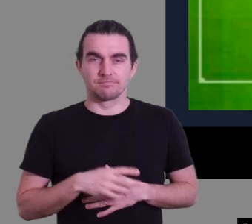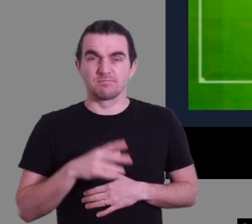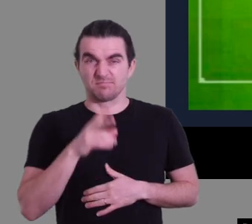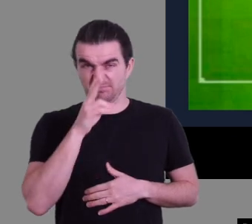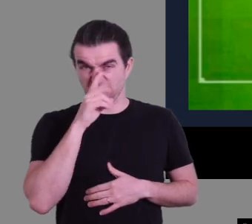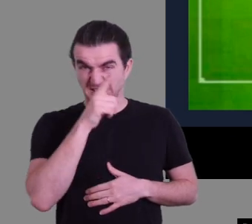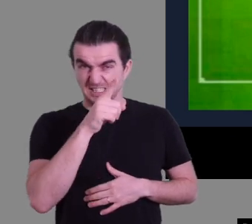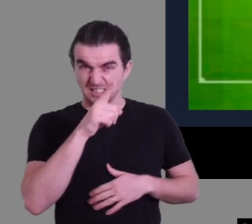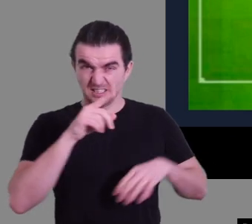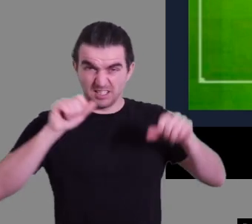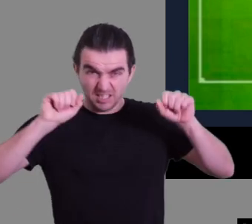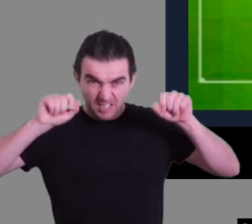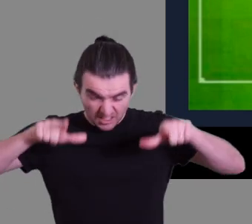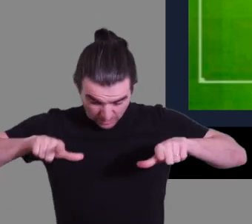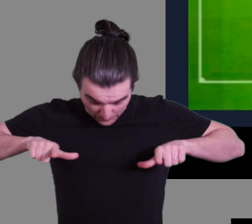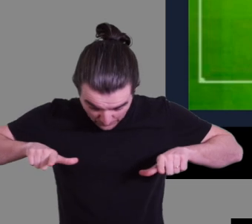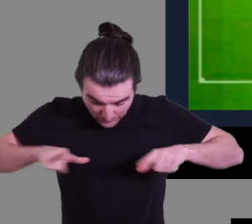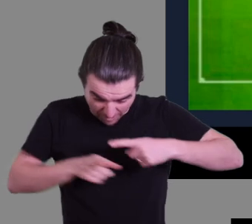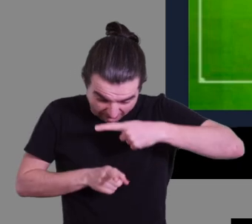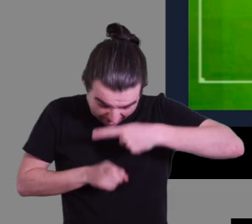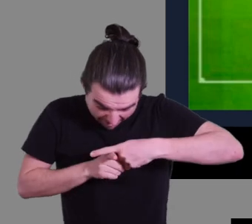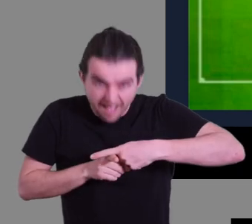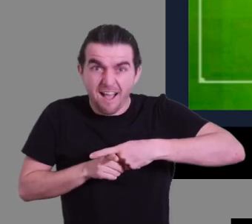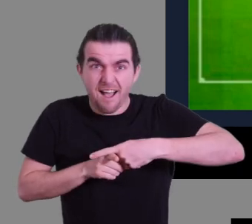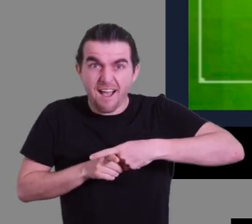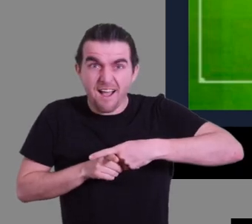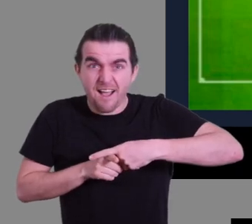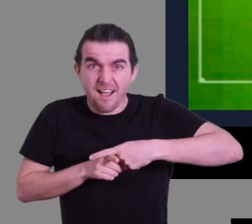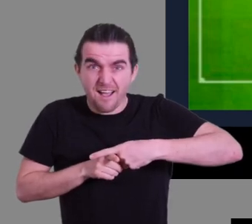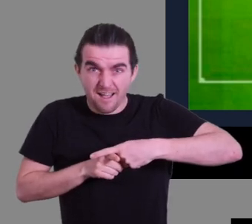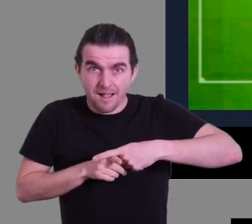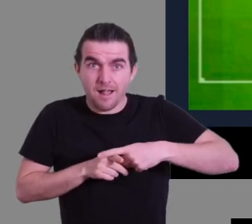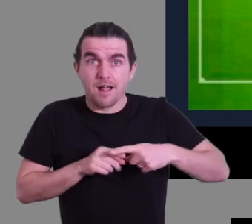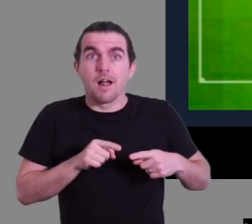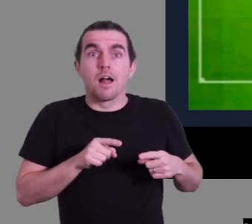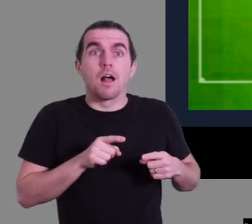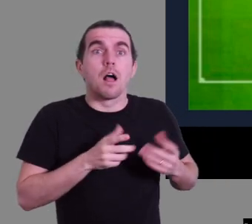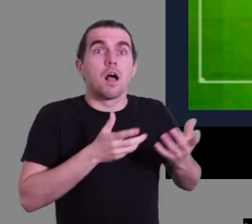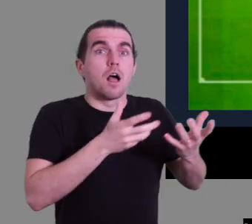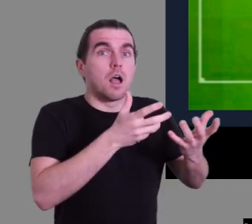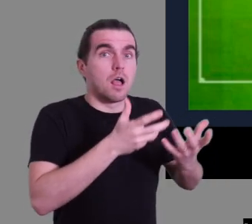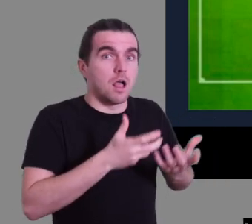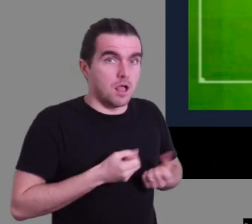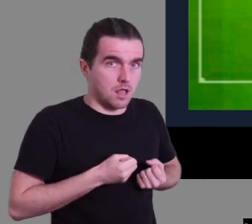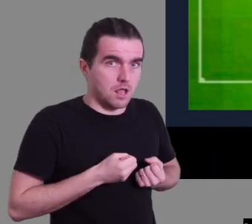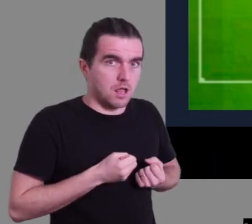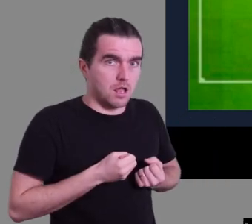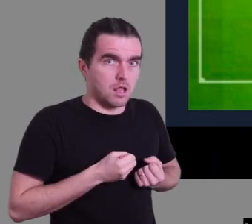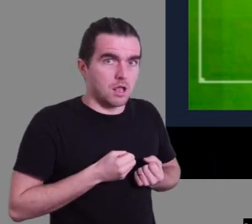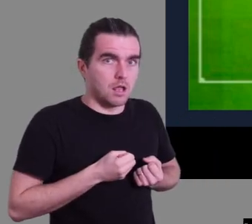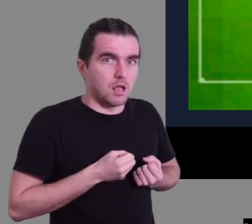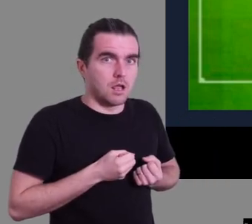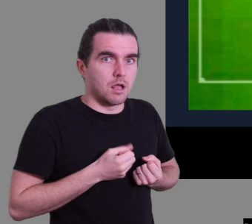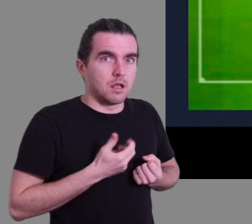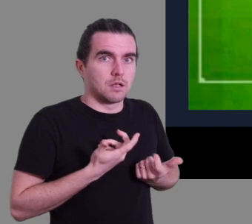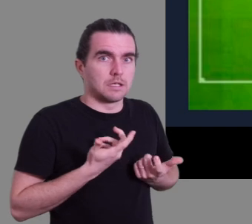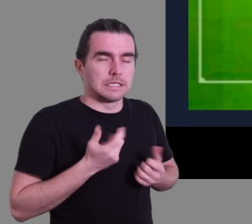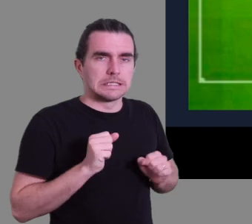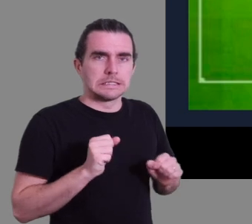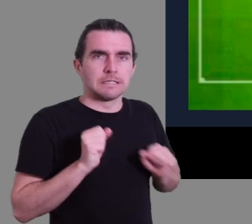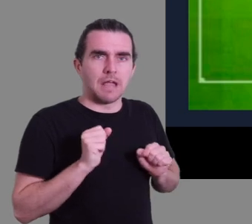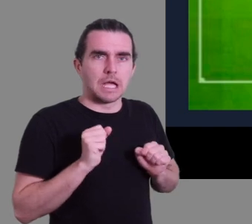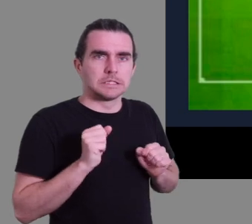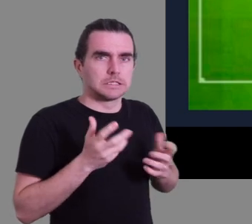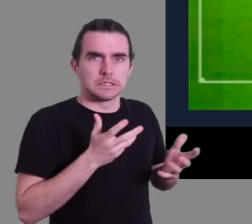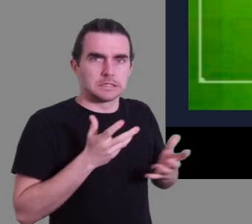And there, the diagram just shows you simply, he's able to take the ball to the side. It creates the space away from the defender. So that's